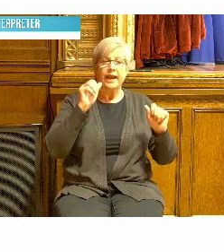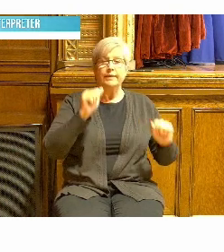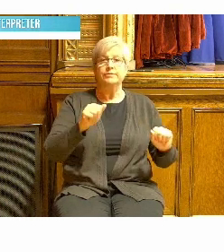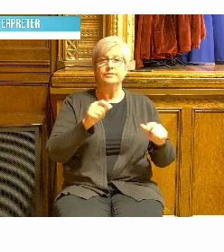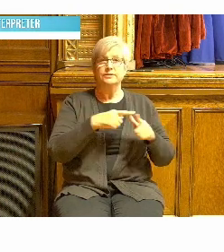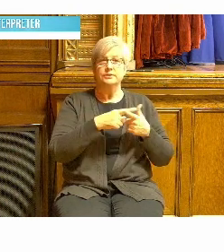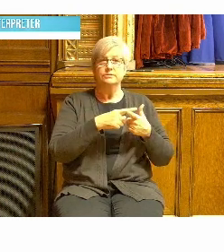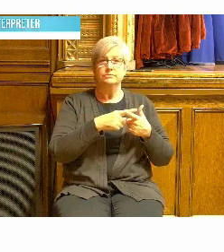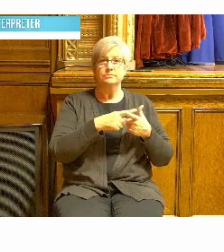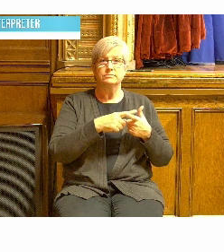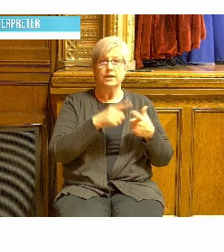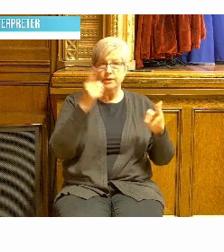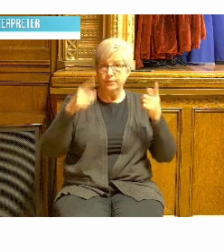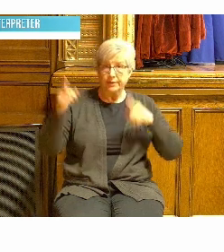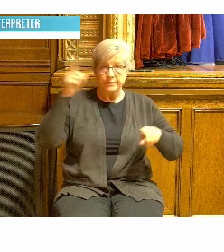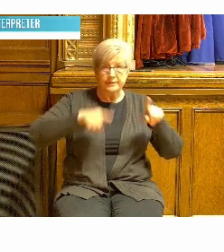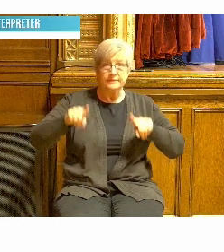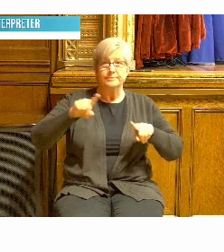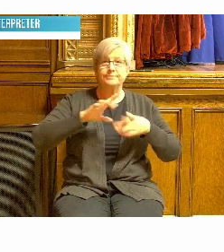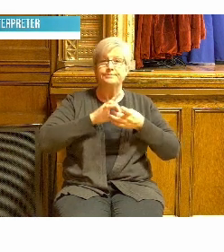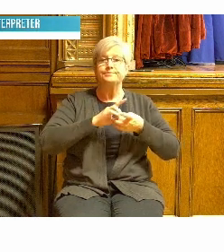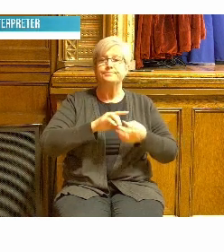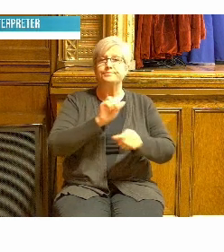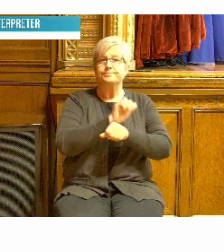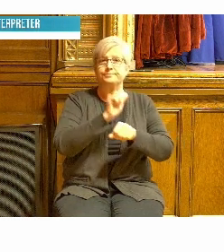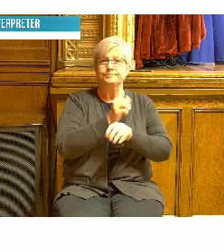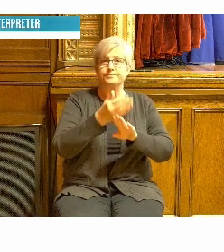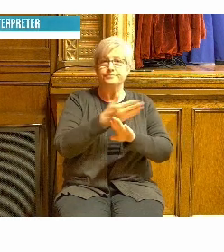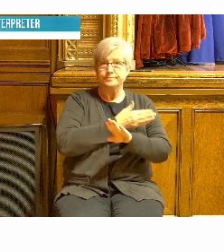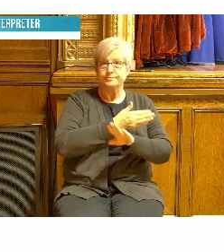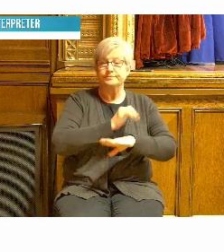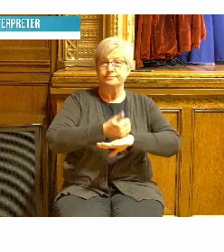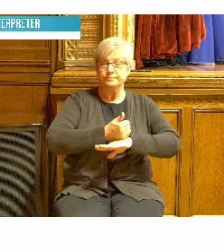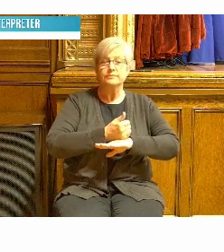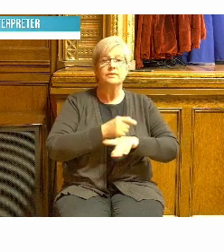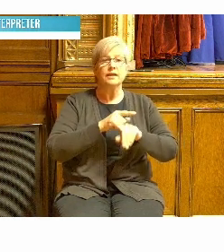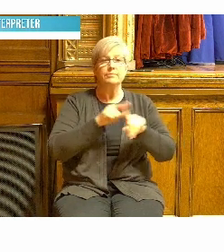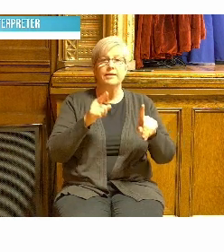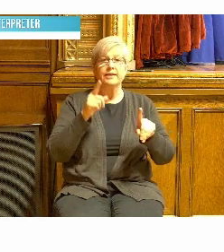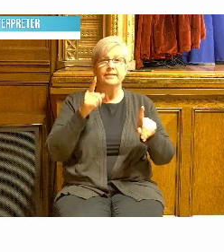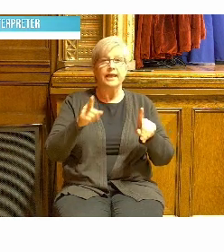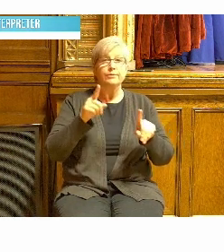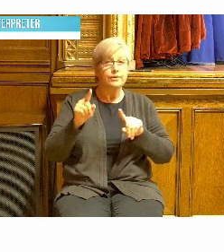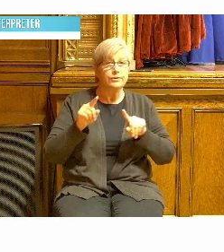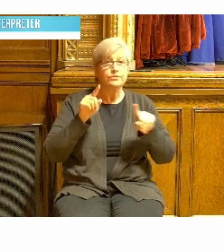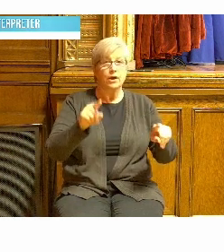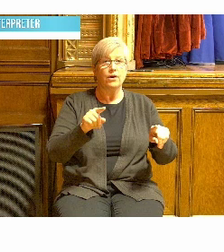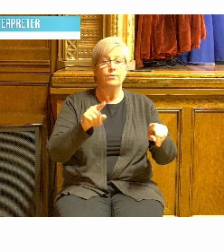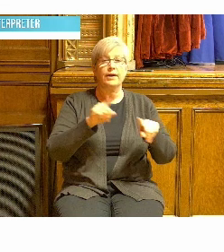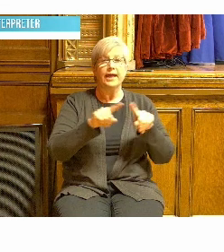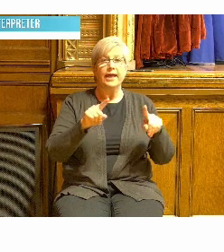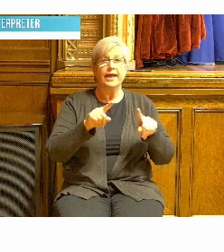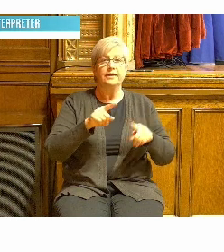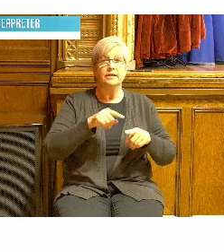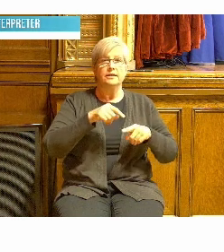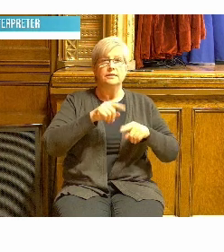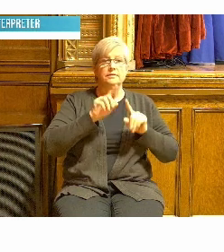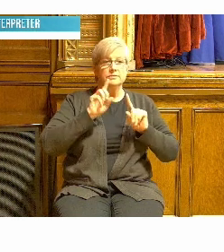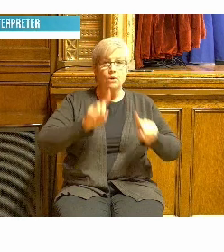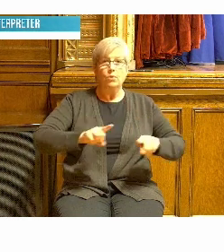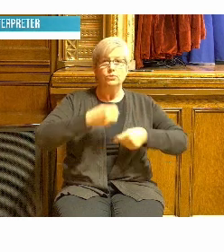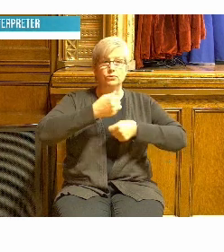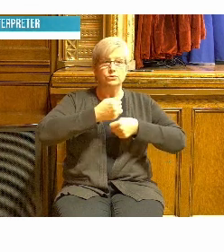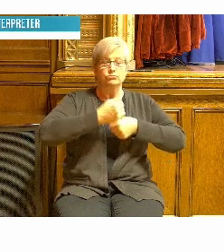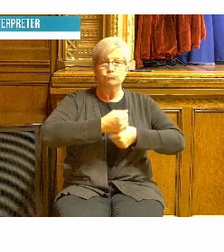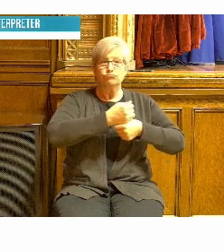get some agreements as it relates to the labor before it took place. But they would actually go and march onto these projects as